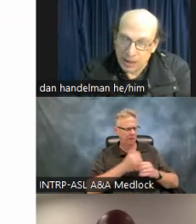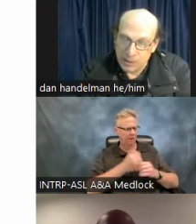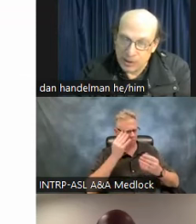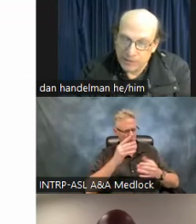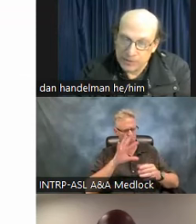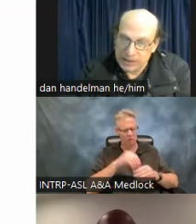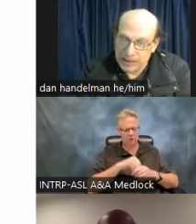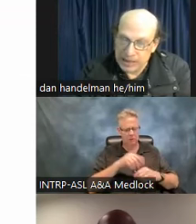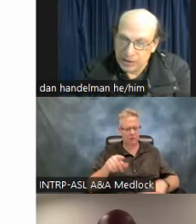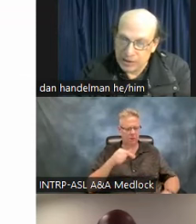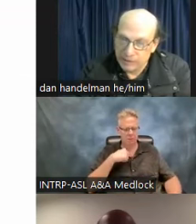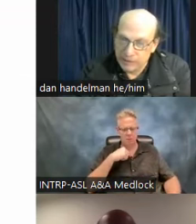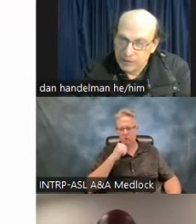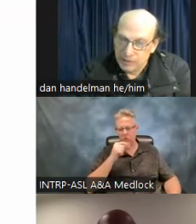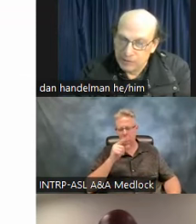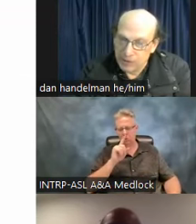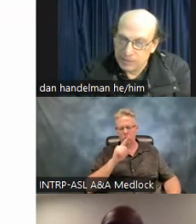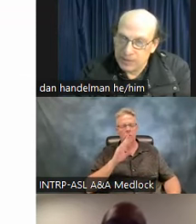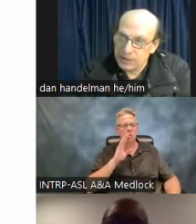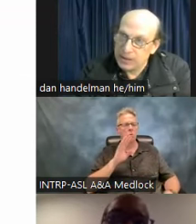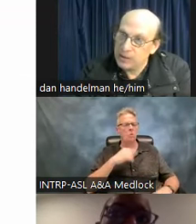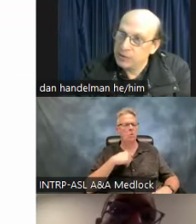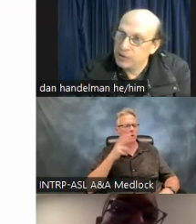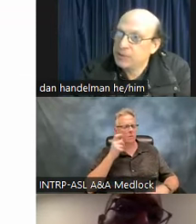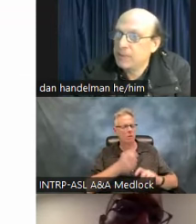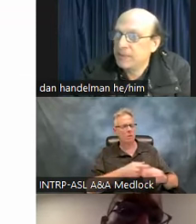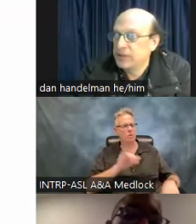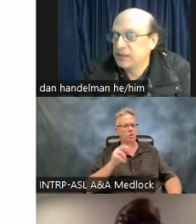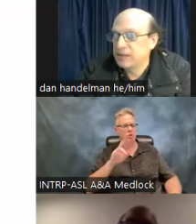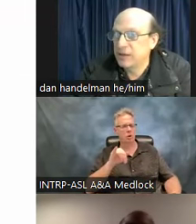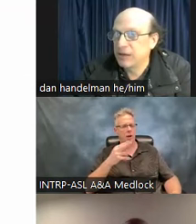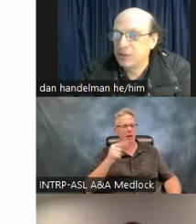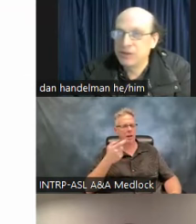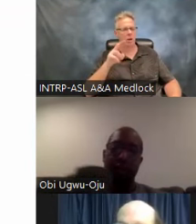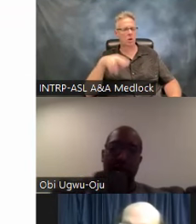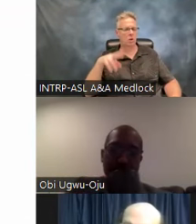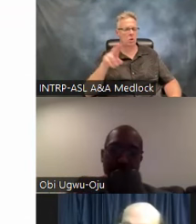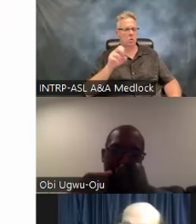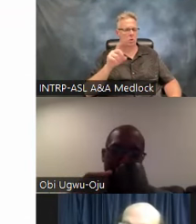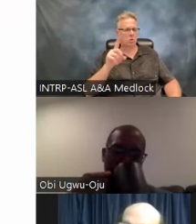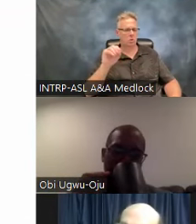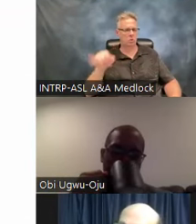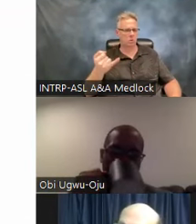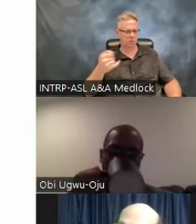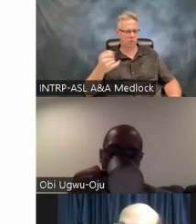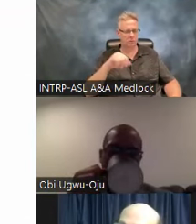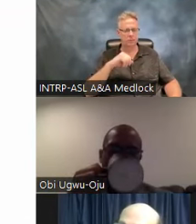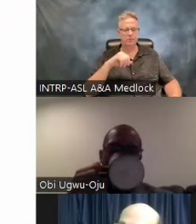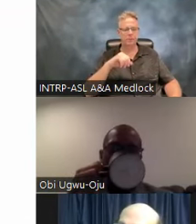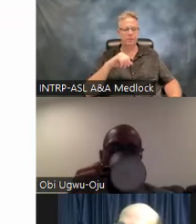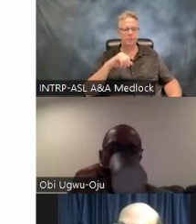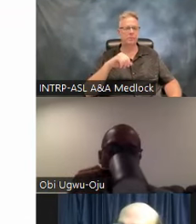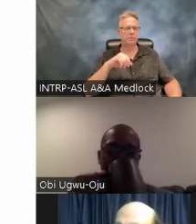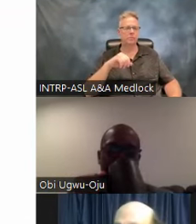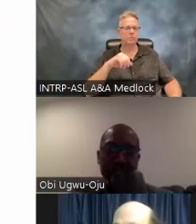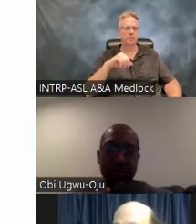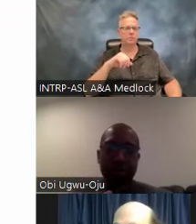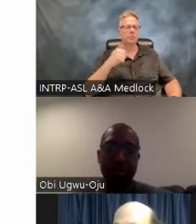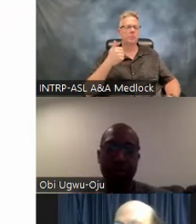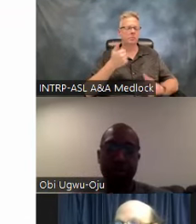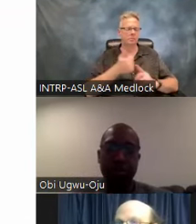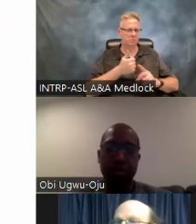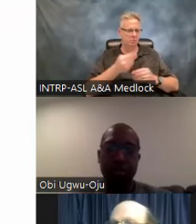that we heard from Jared Hager from the U.S. Department of Justice. Sorry, I don't want to use all those acronyms. And he